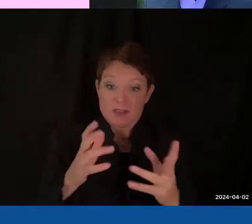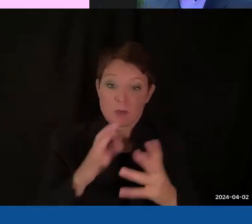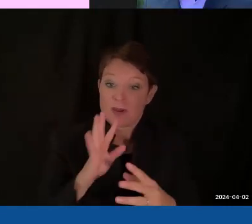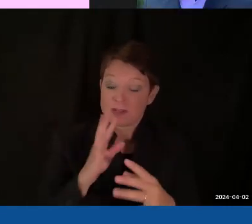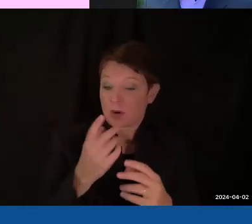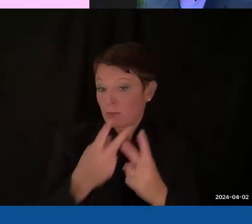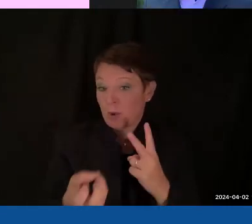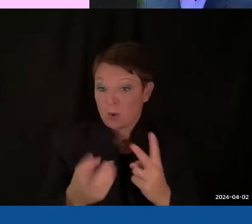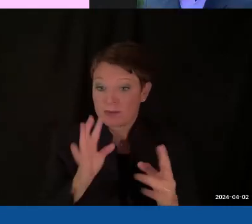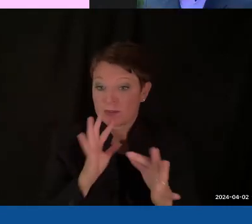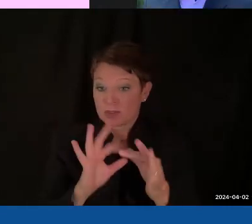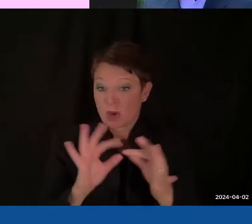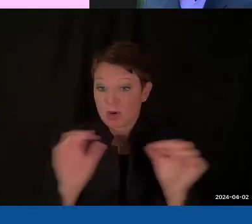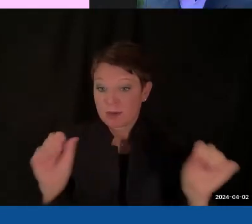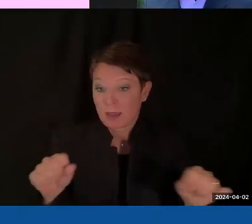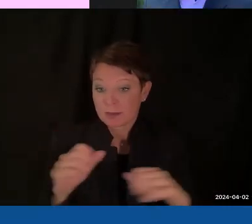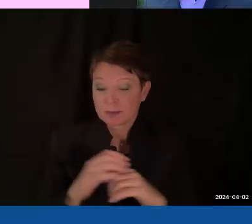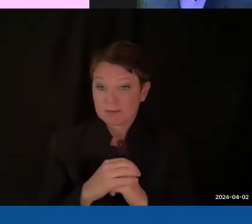both.